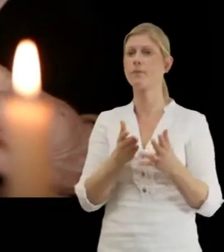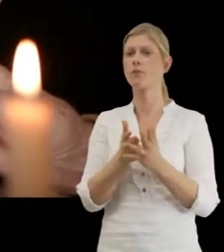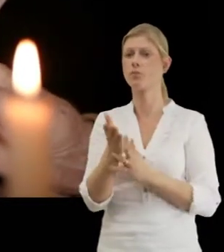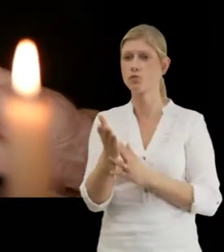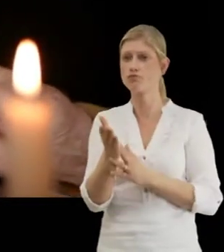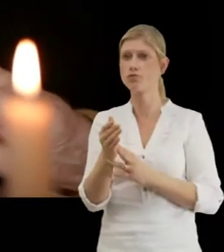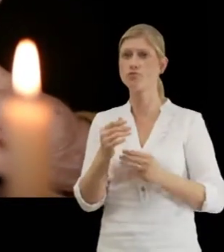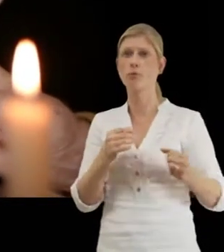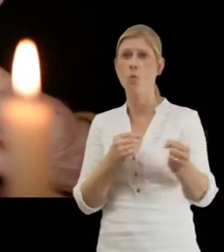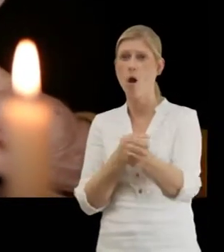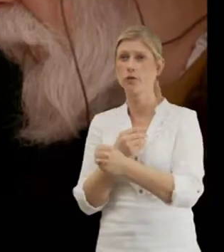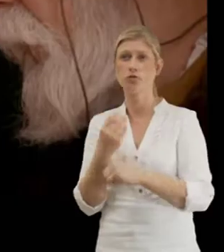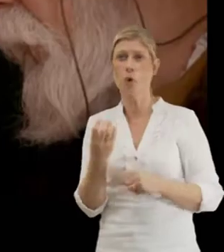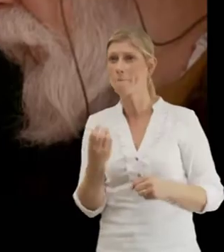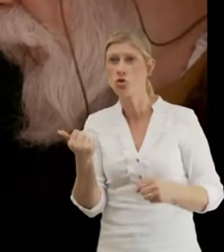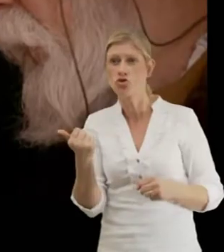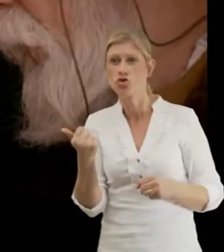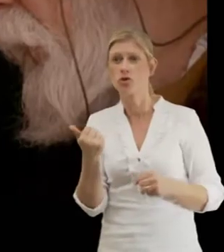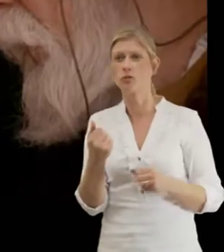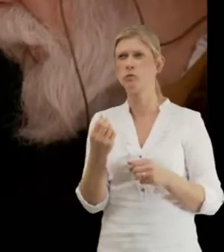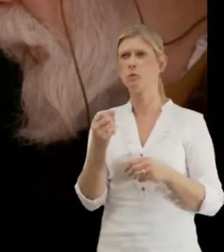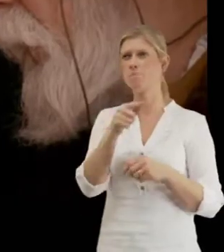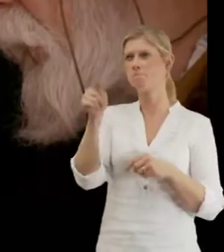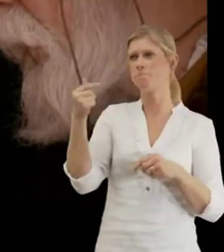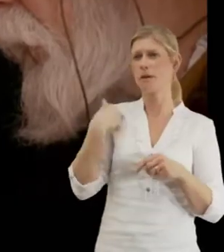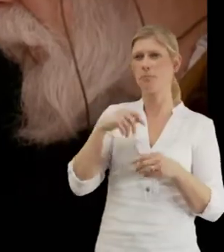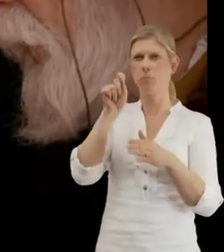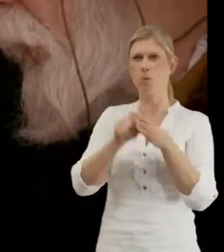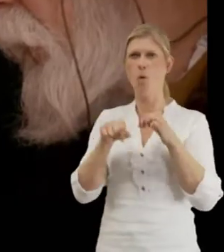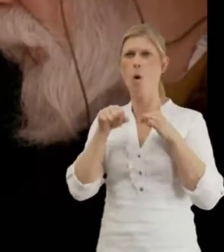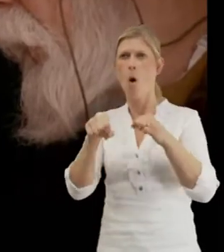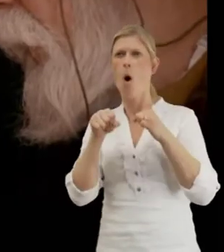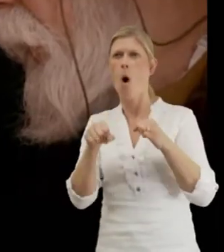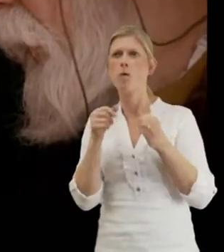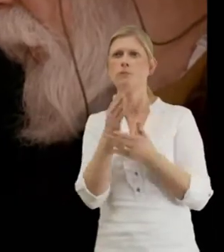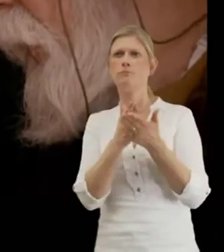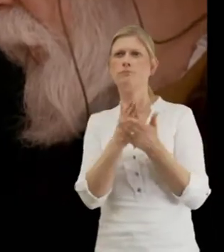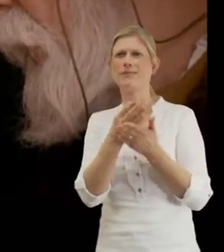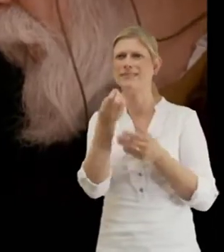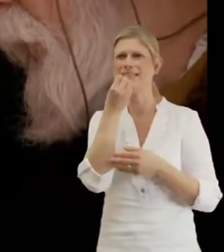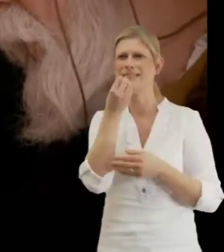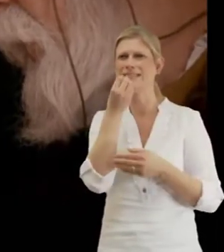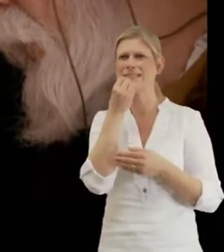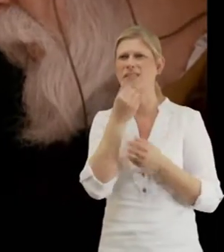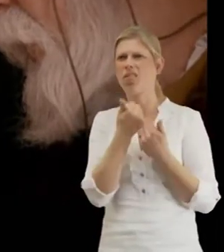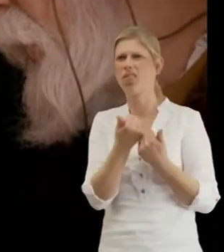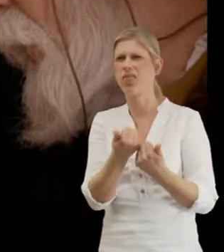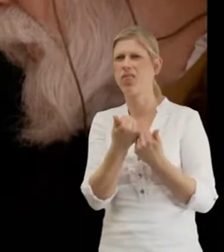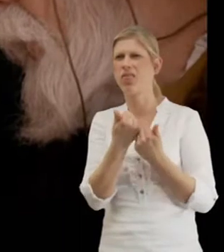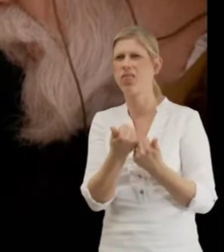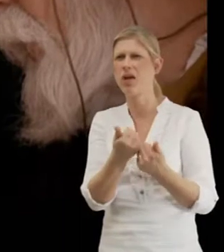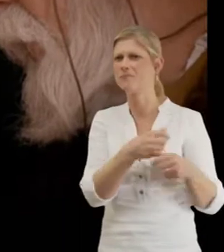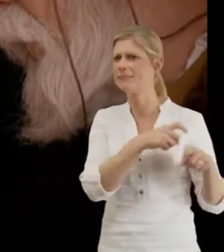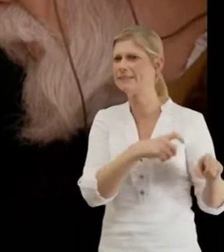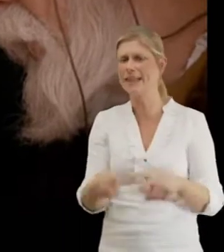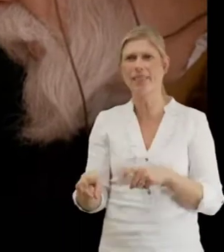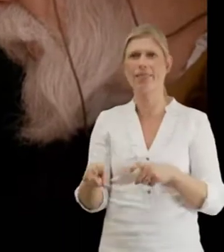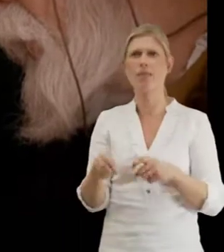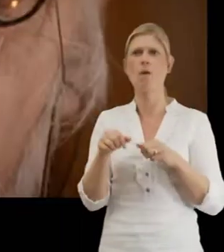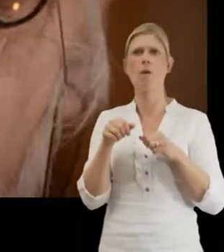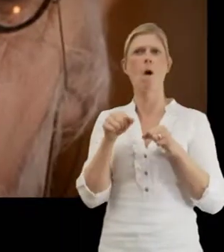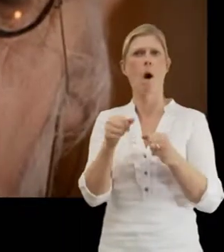such scarcity, some in the beginning bought horse bread to eat, but at length could not get